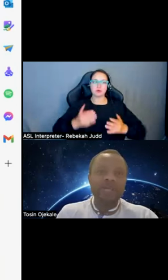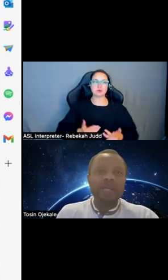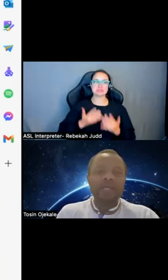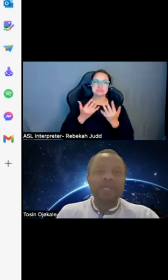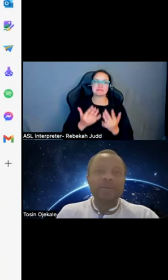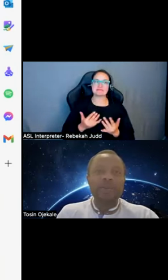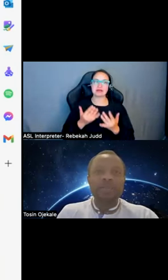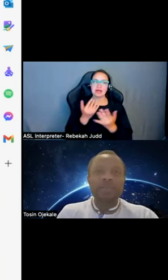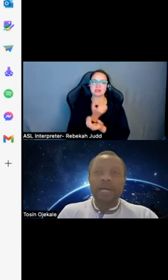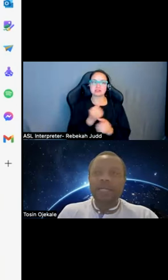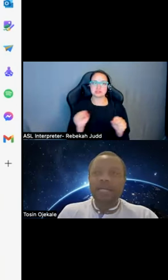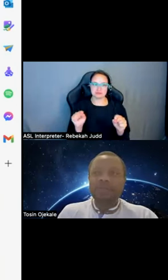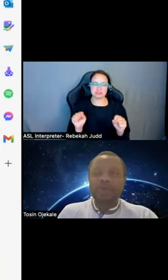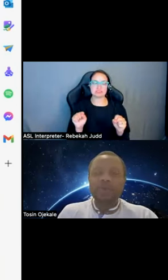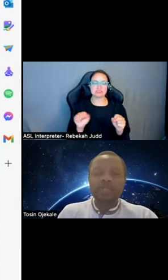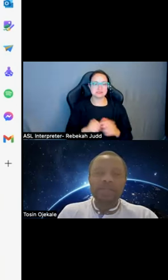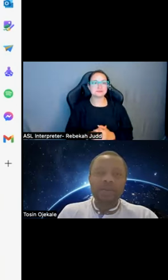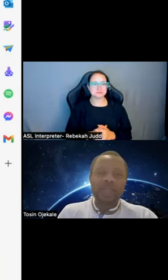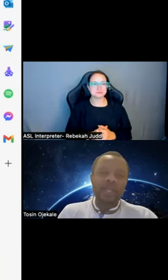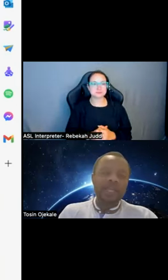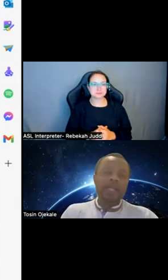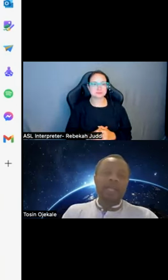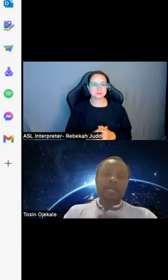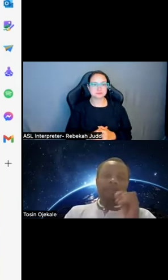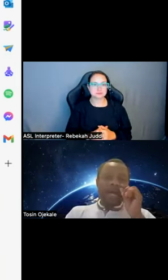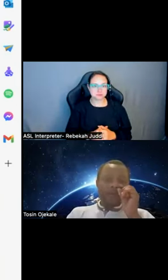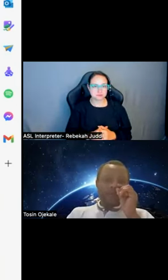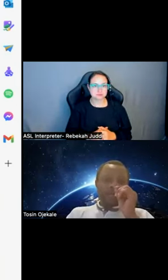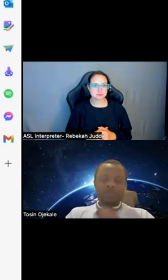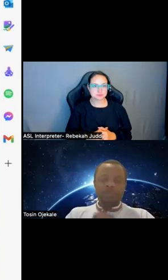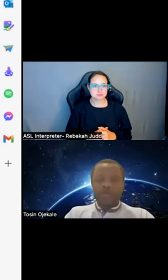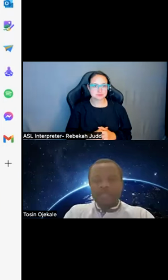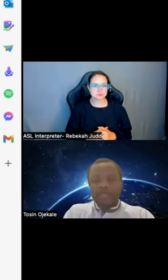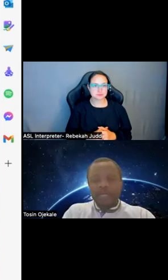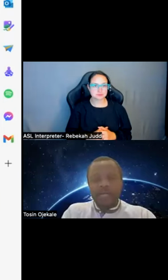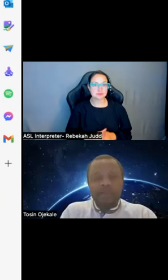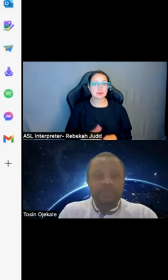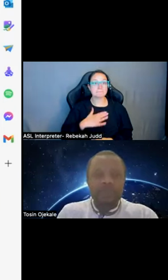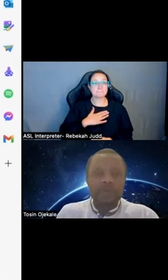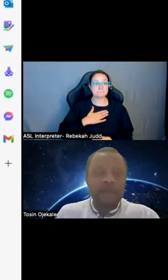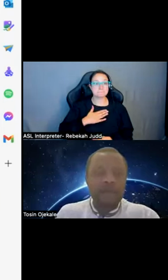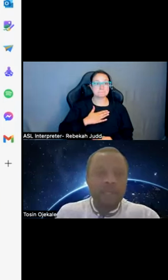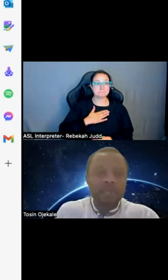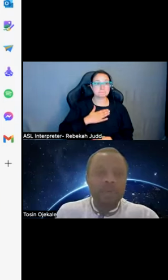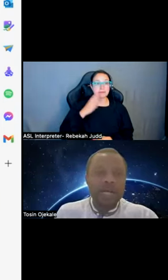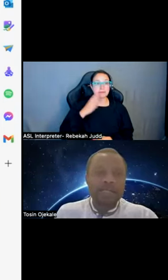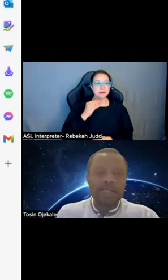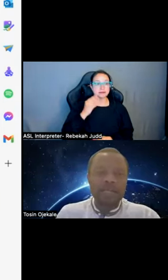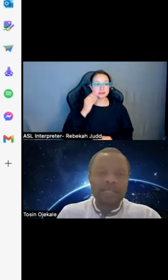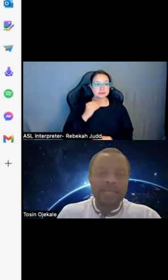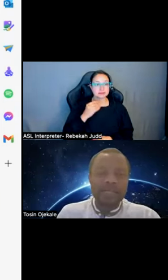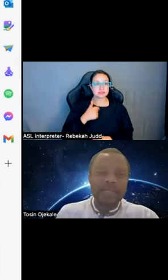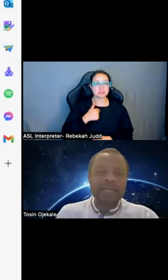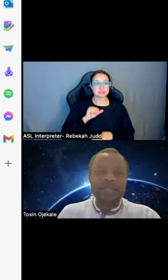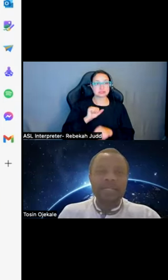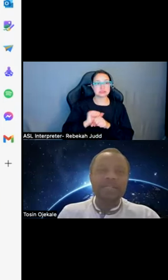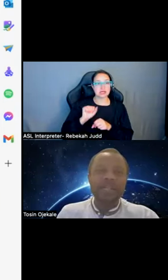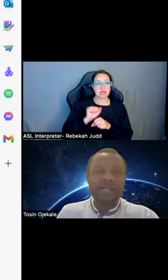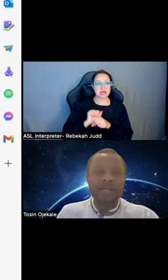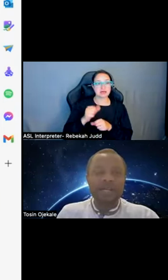today. So that's what we'll deal with in my own experience. I've worked both as a data